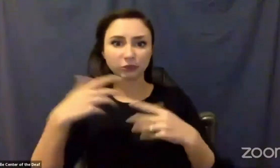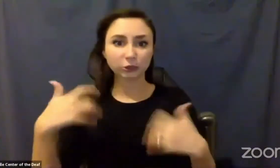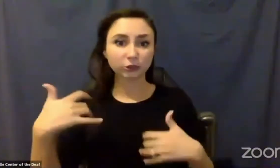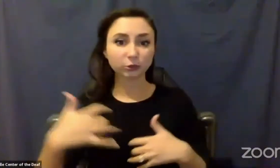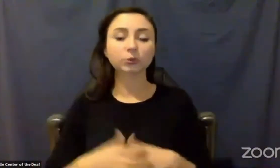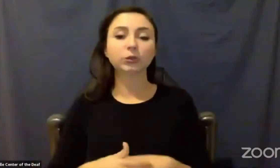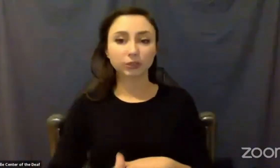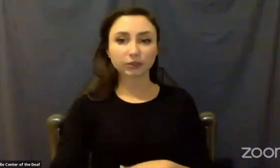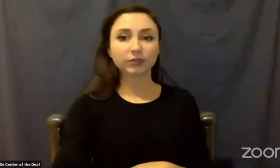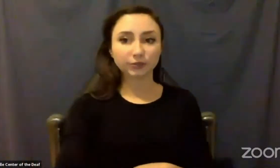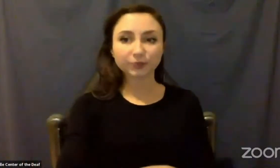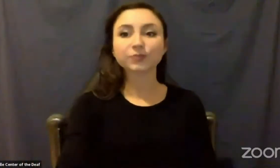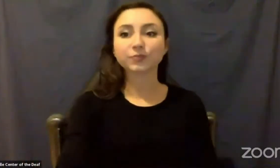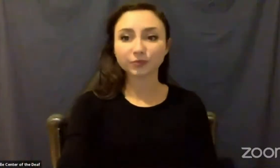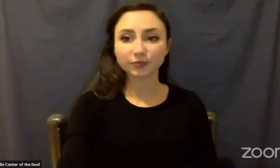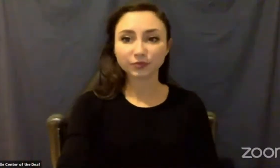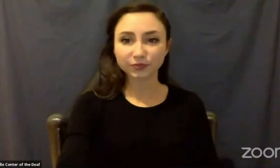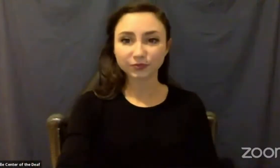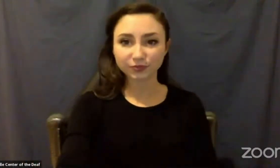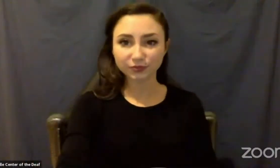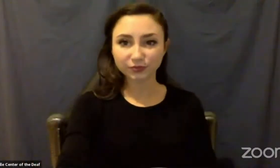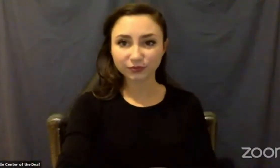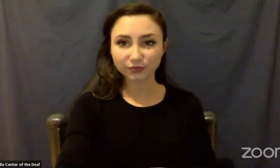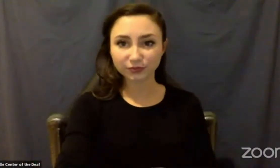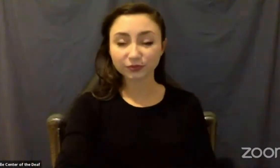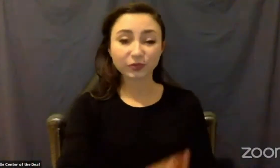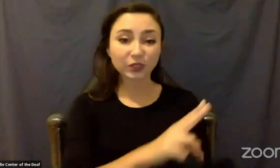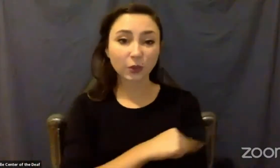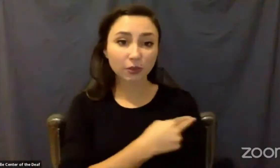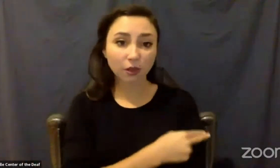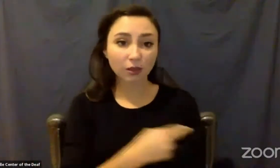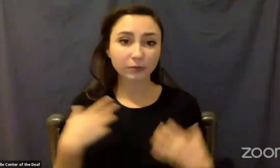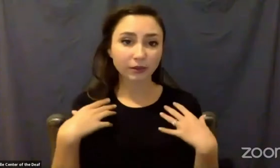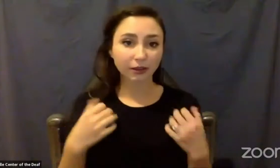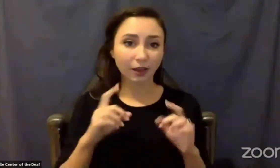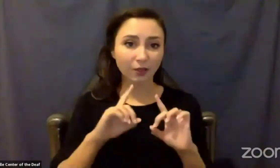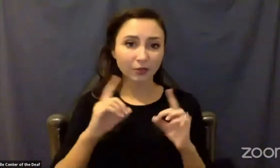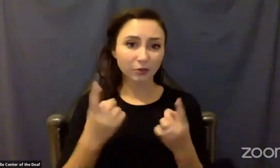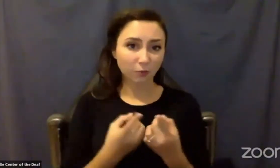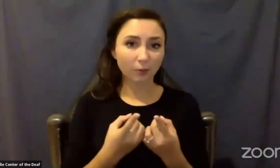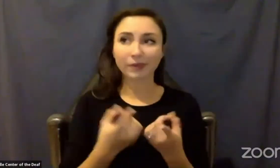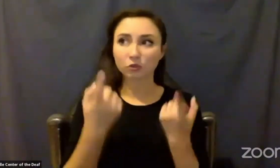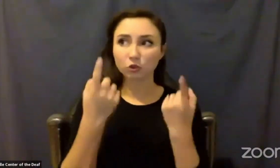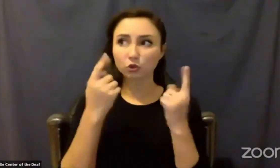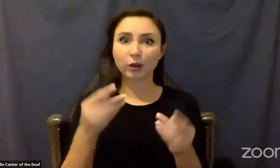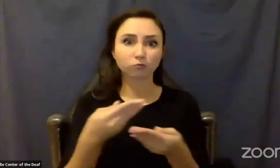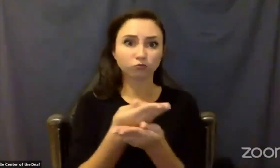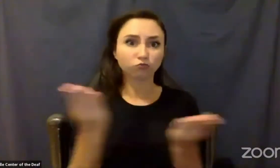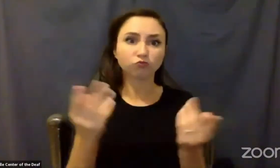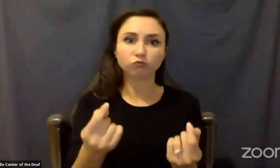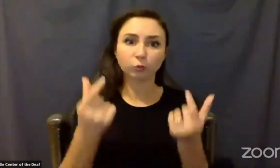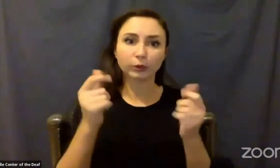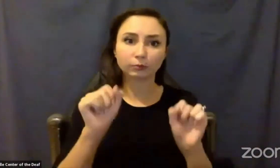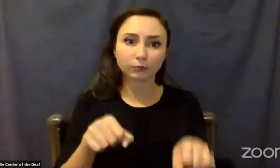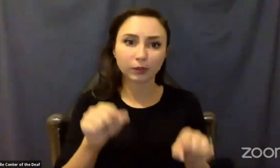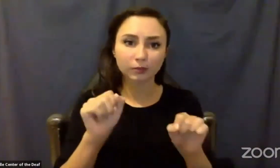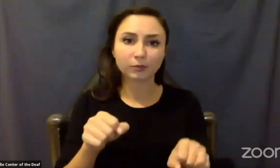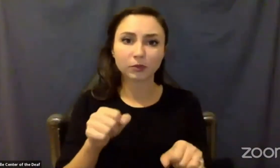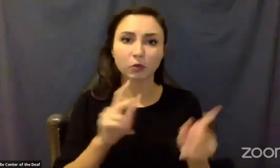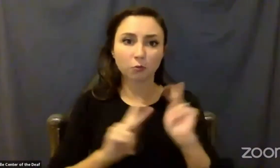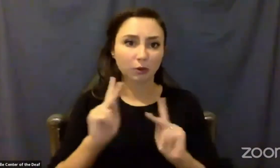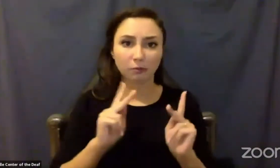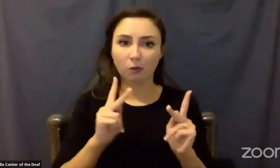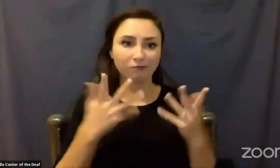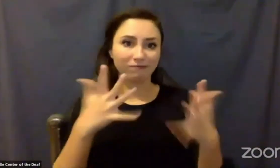So the hospitals and the health department are getting vaccine out as quickly as we get it, so that it's in people's arms and not sitting